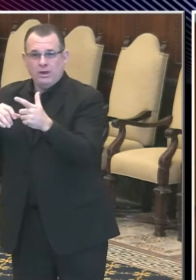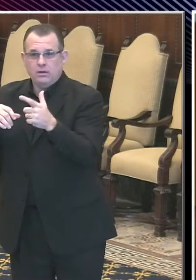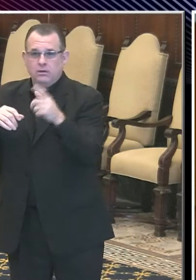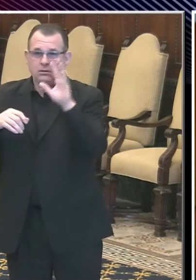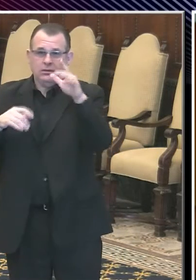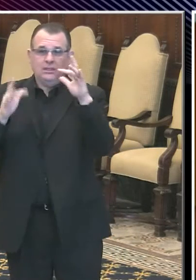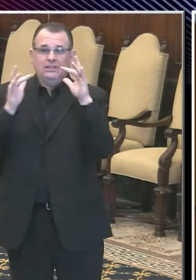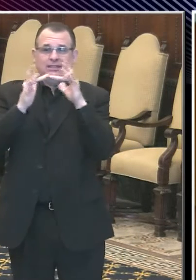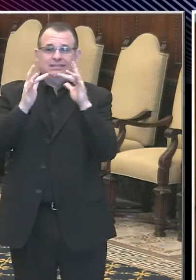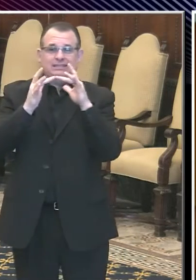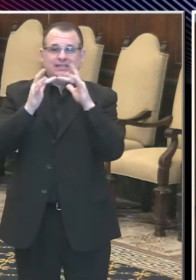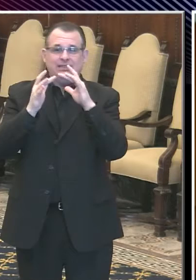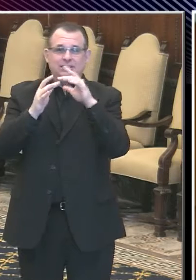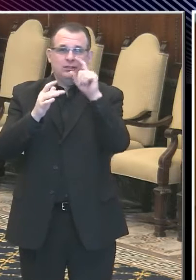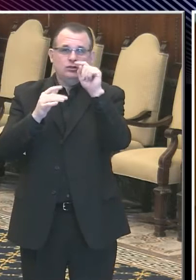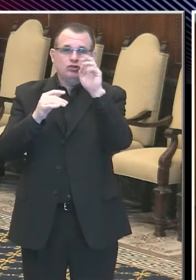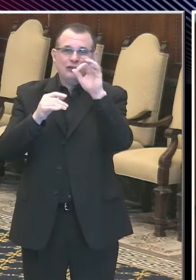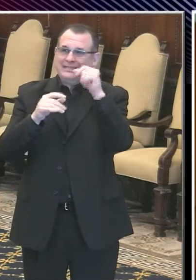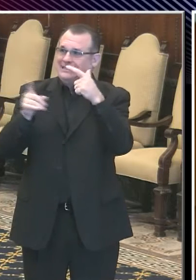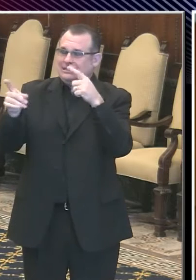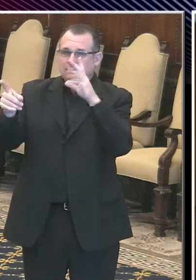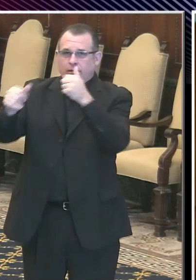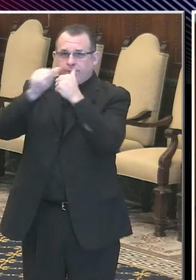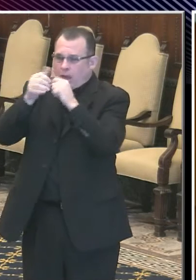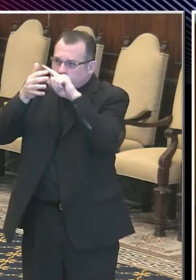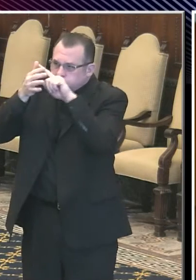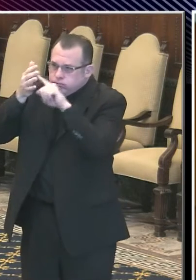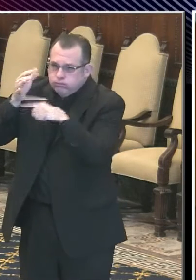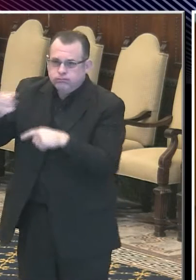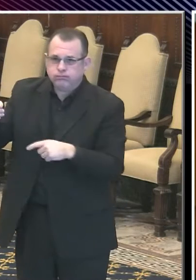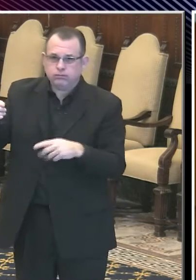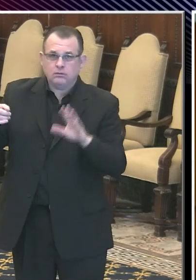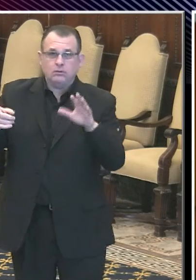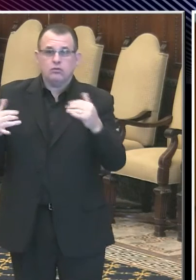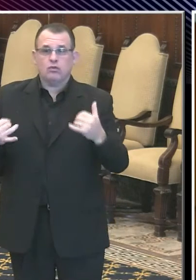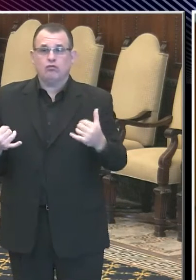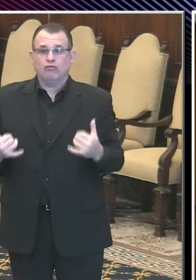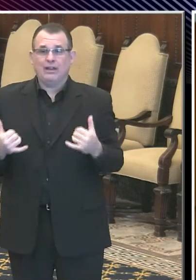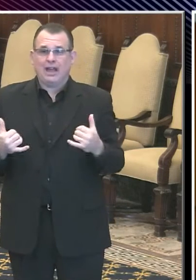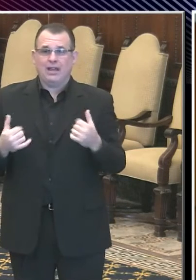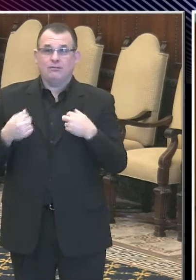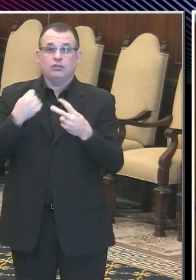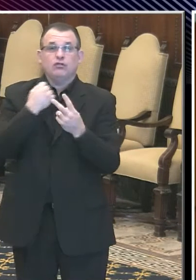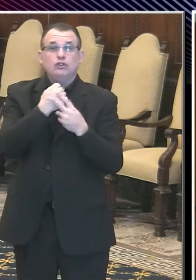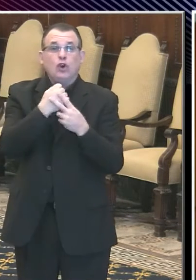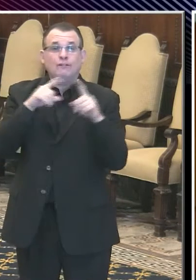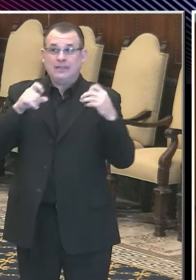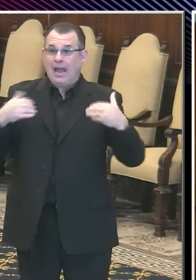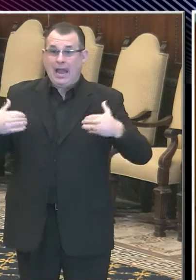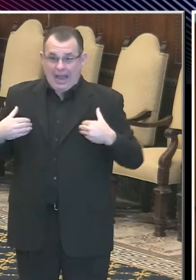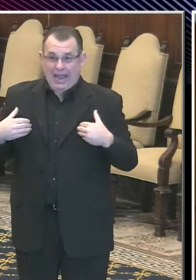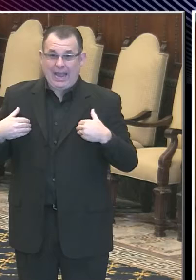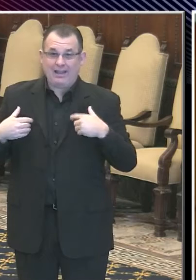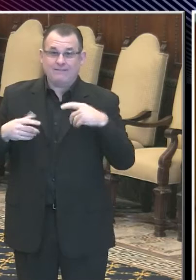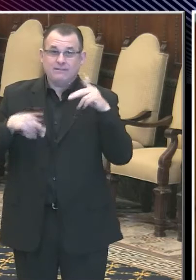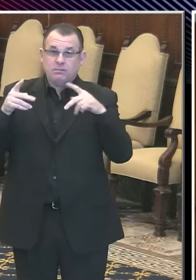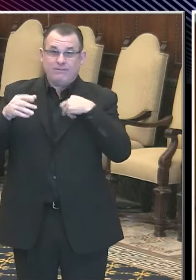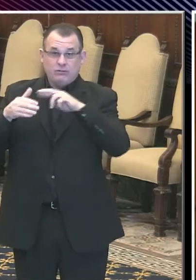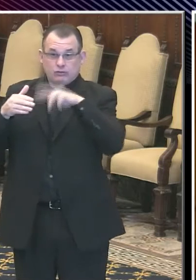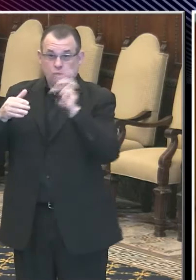else. But at the moment, we're really trying to preserve the limited supplies for people for whom the results of testing is the most